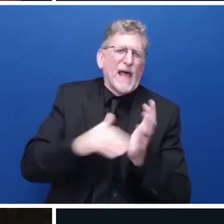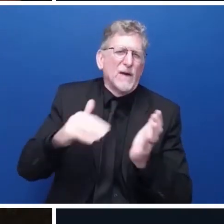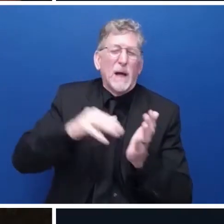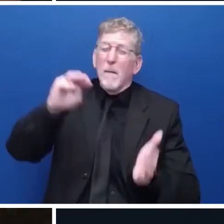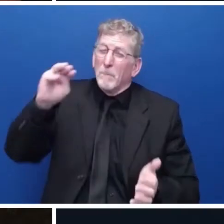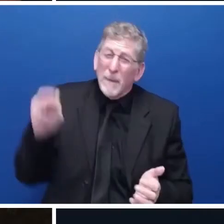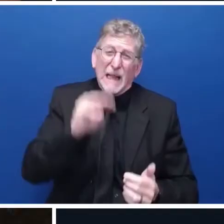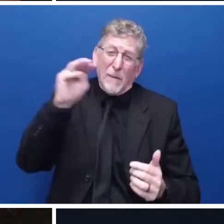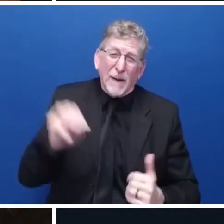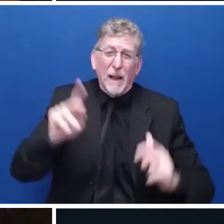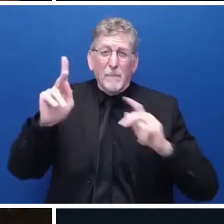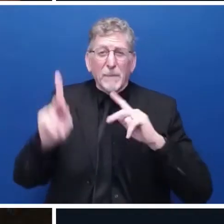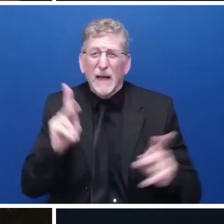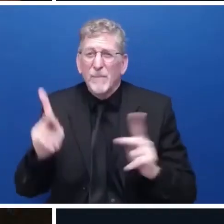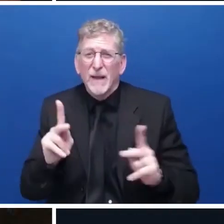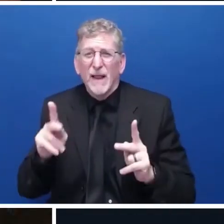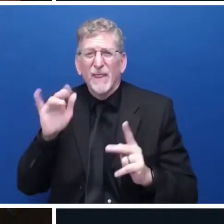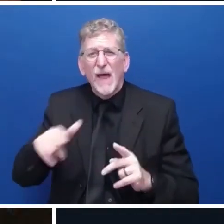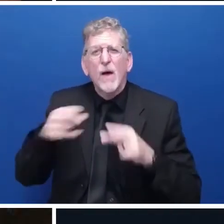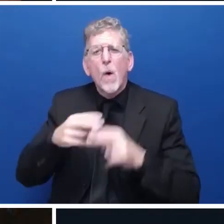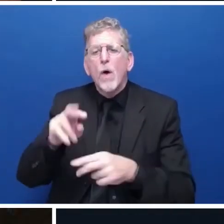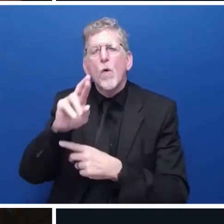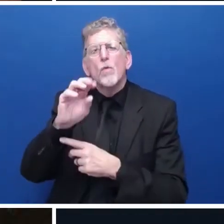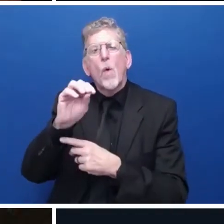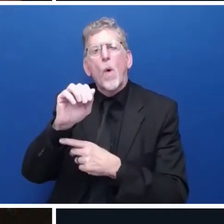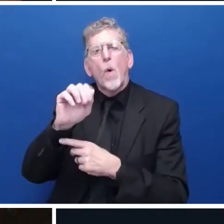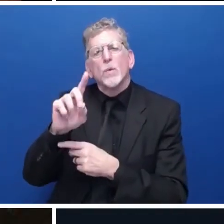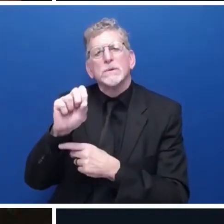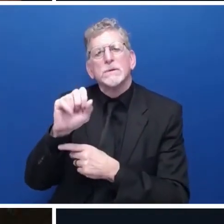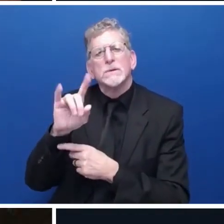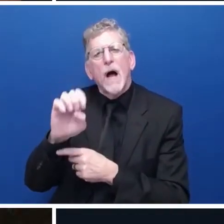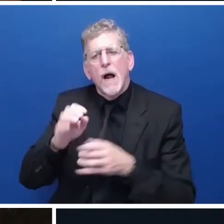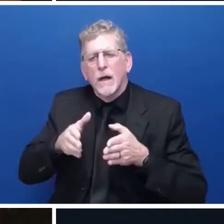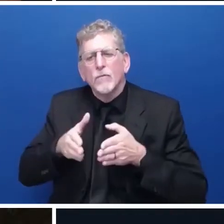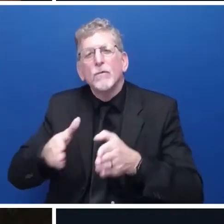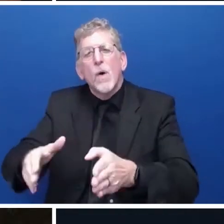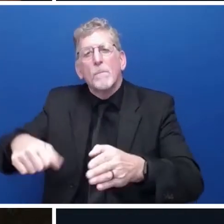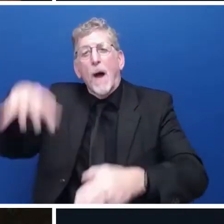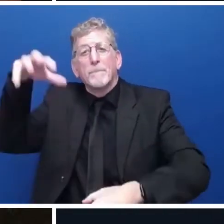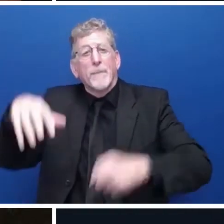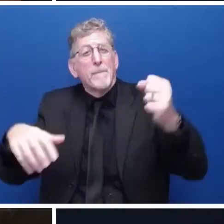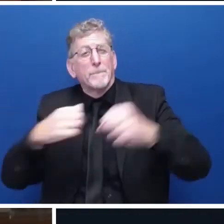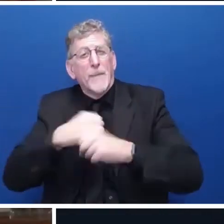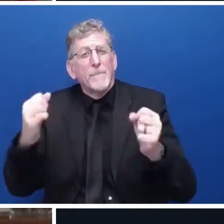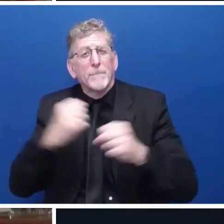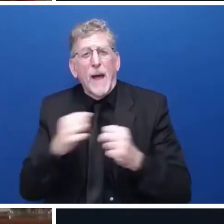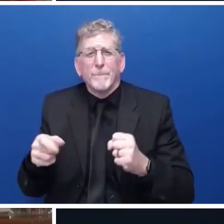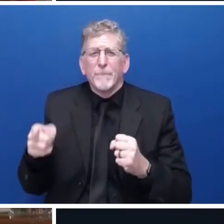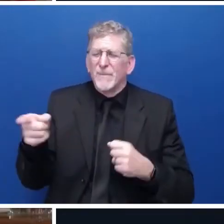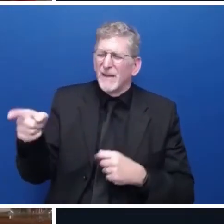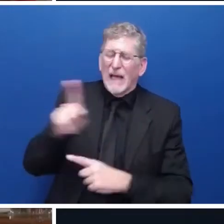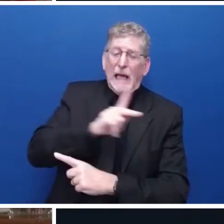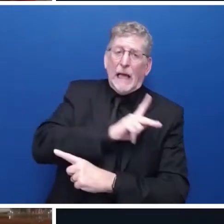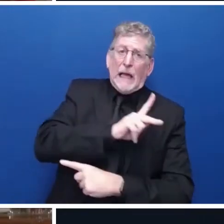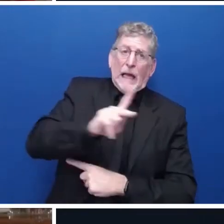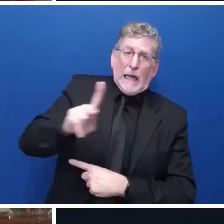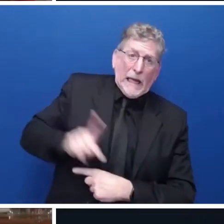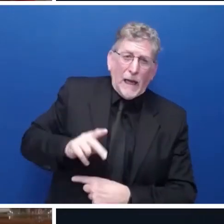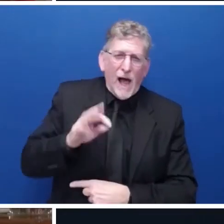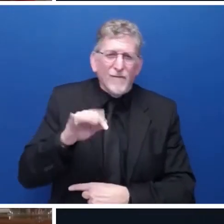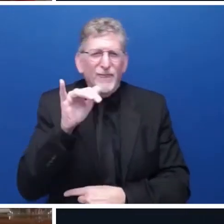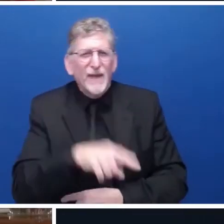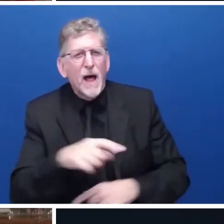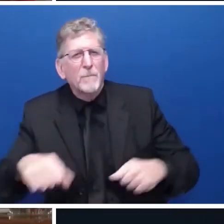the kings of the roadside bomb. And we took out Soleimani. I did that during my first term.